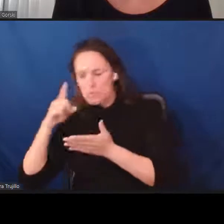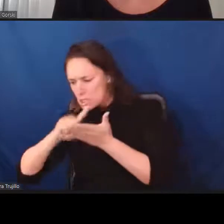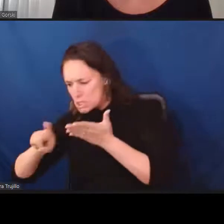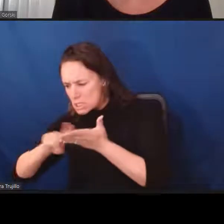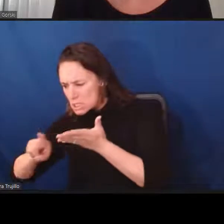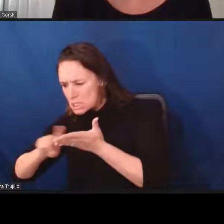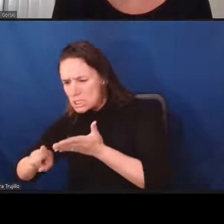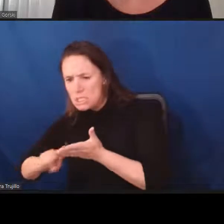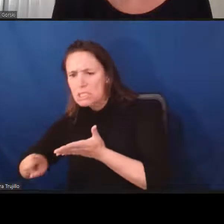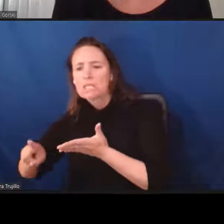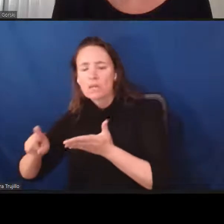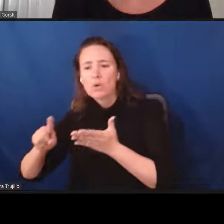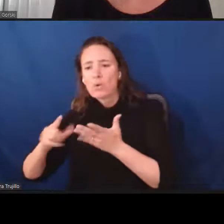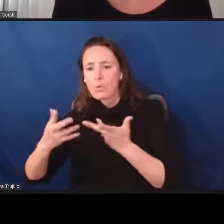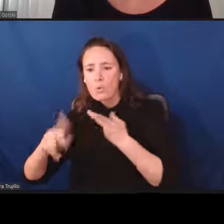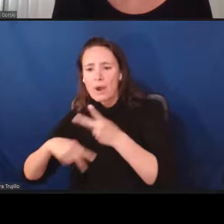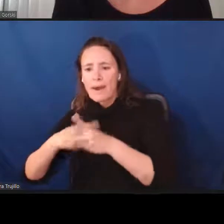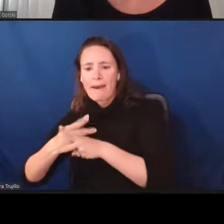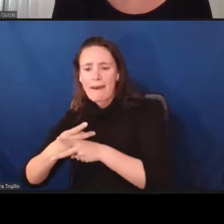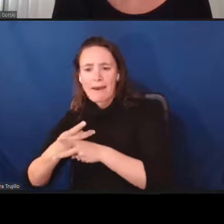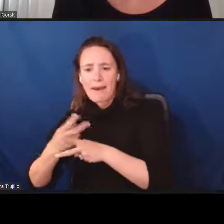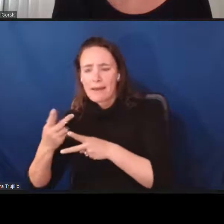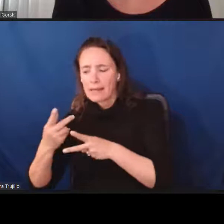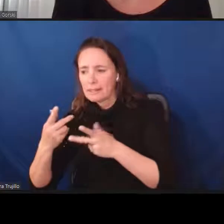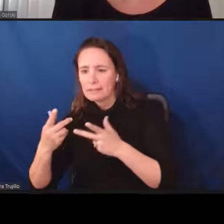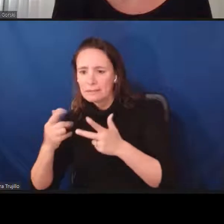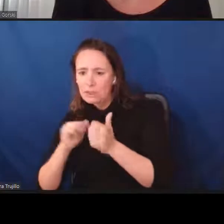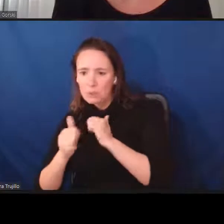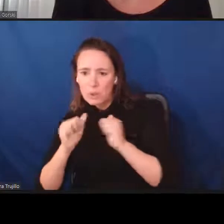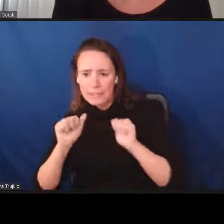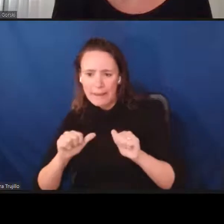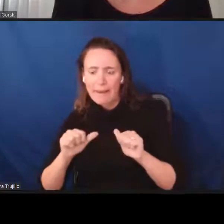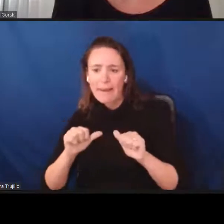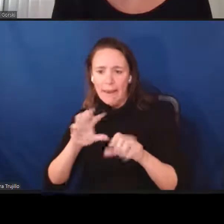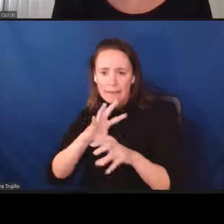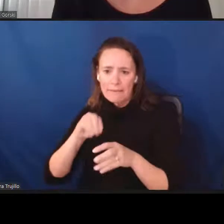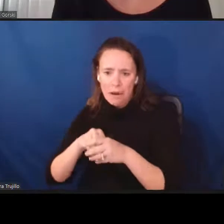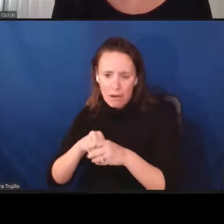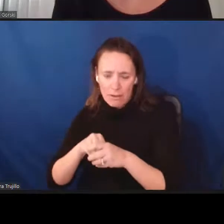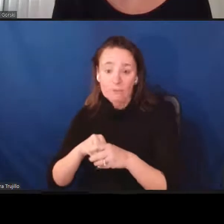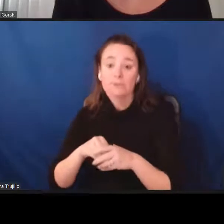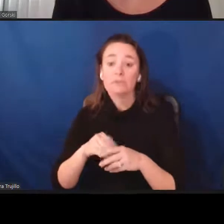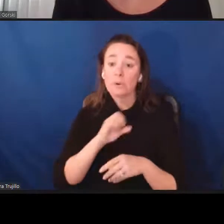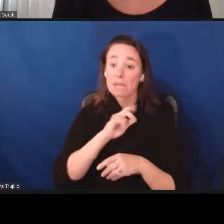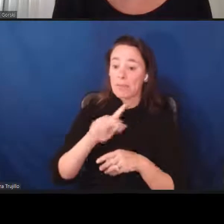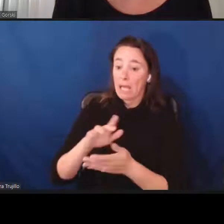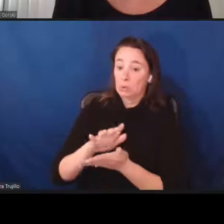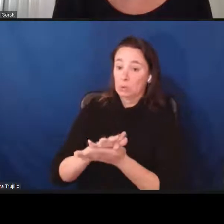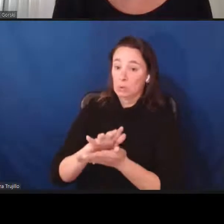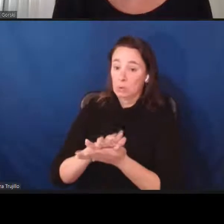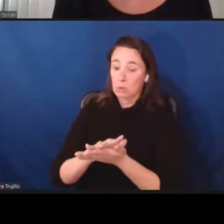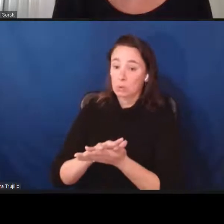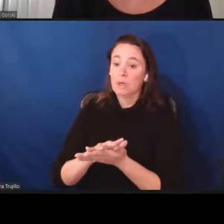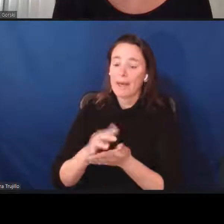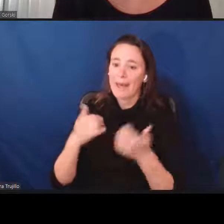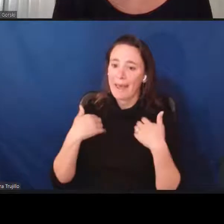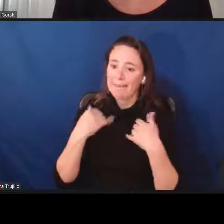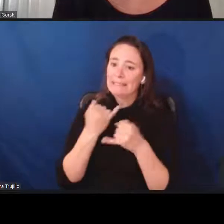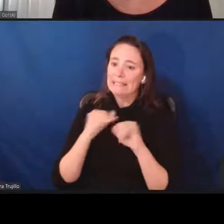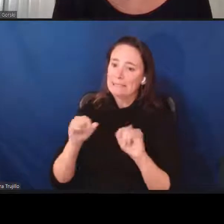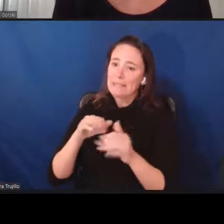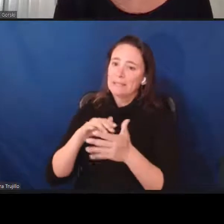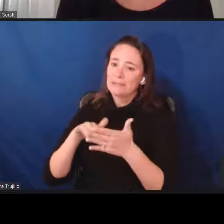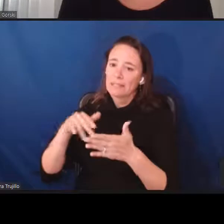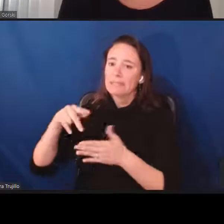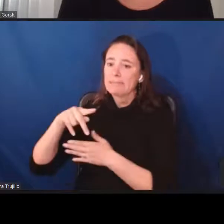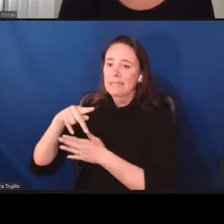home and started going back to school, I actually had an independent study PE class with her,